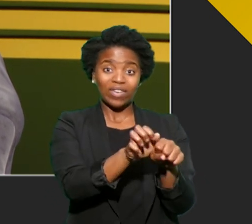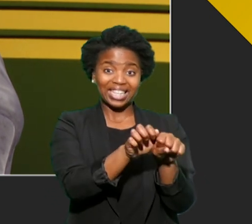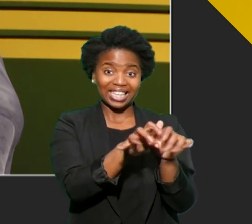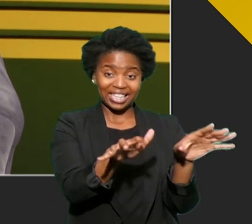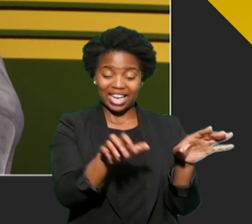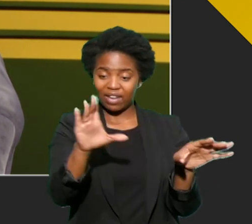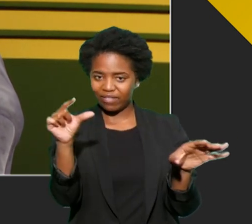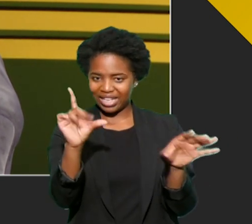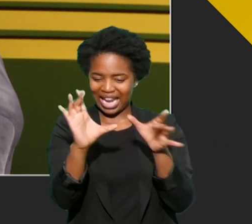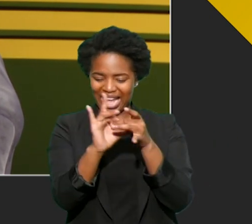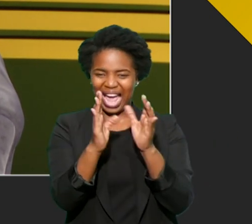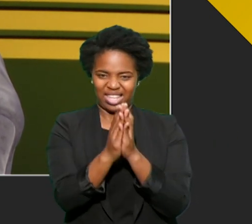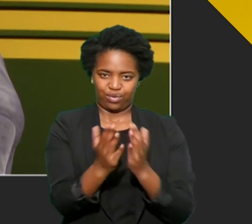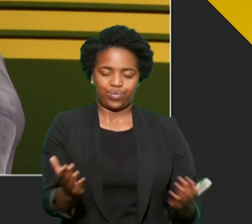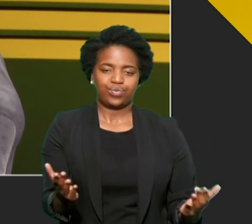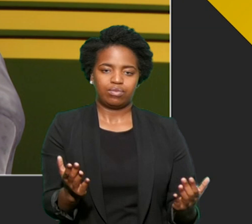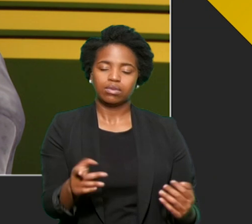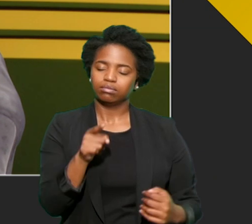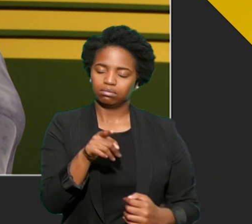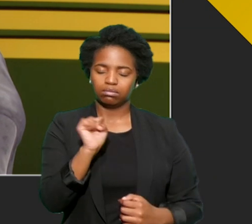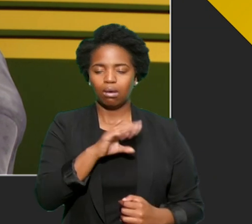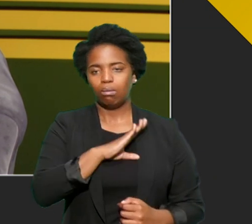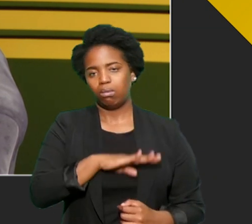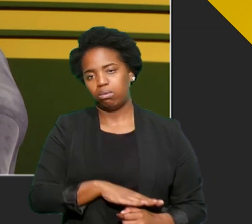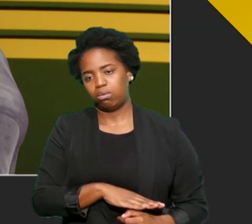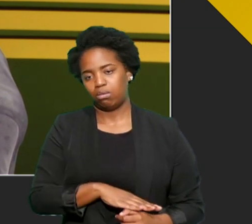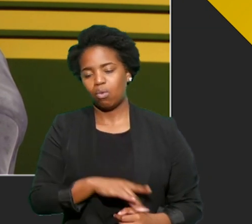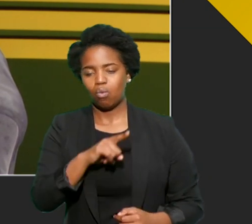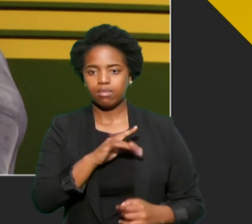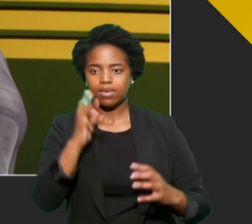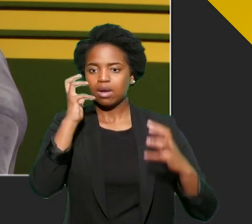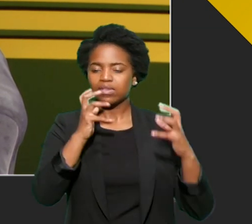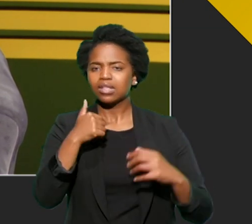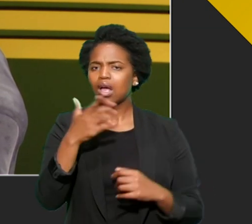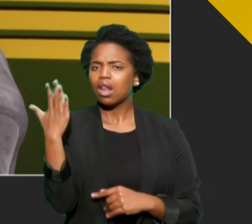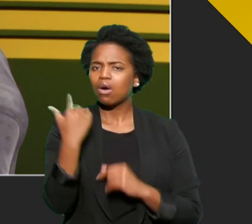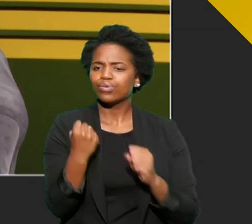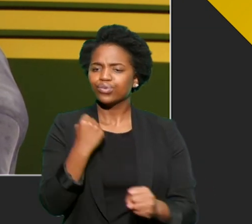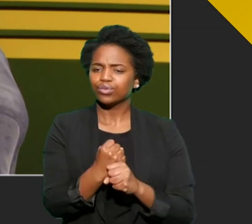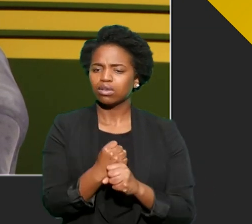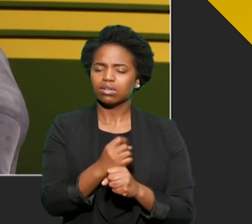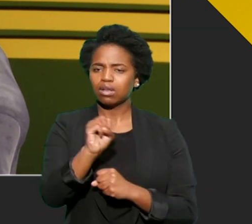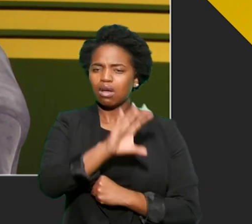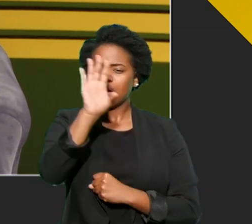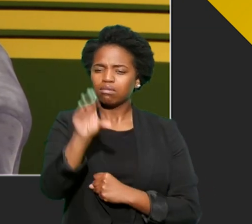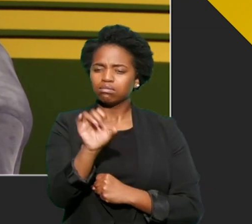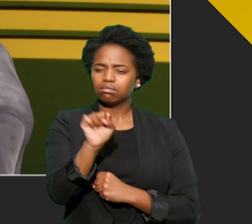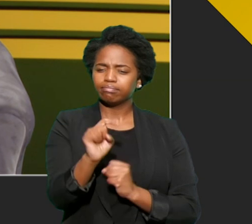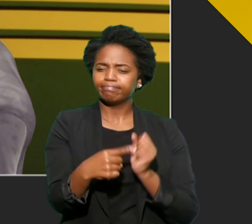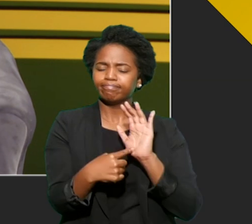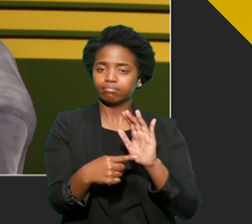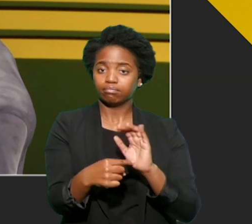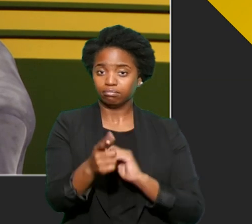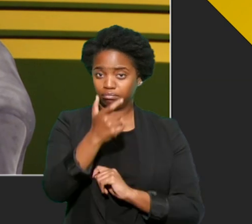5G. That for me is something that we really can find comfort in, Melody. But also last year at the South African Digital Summit, President